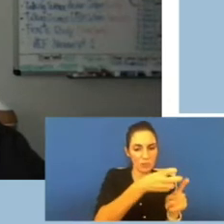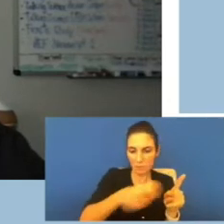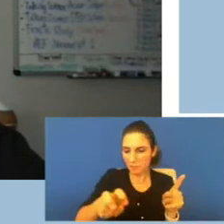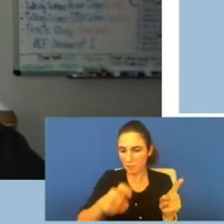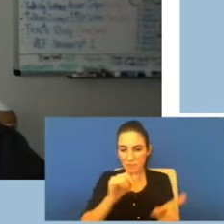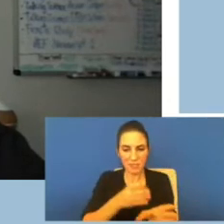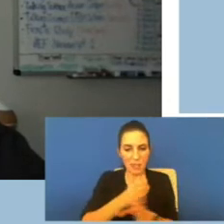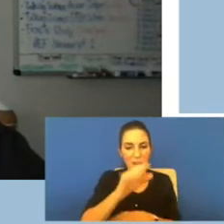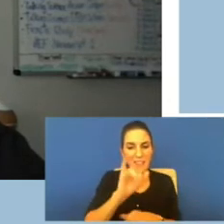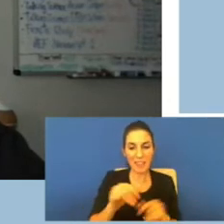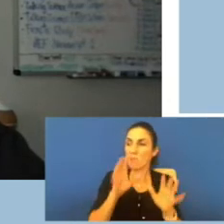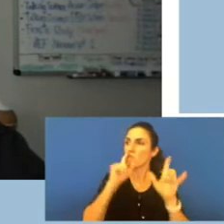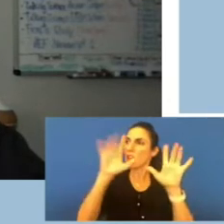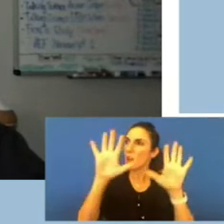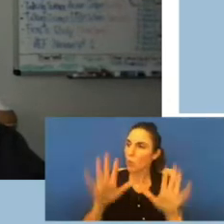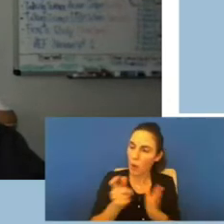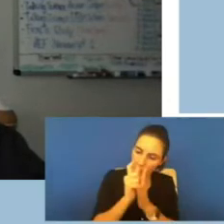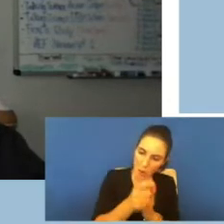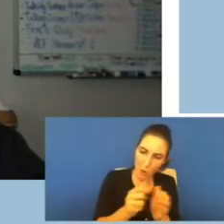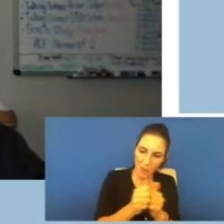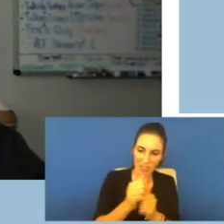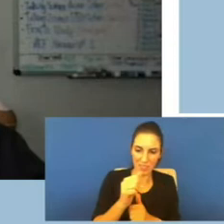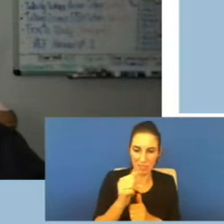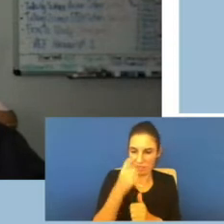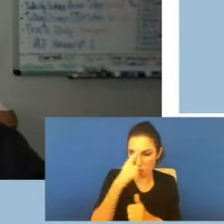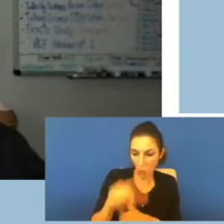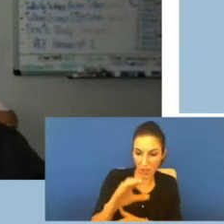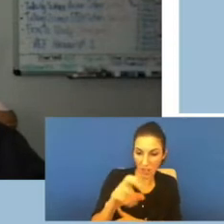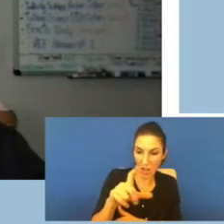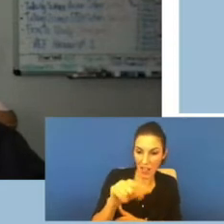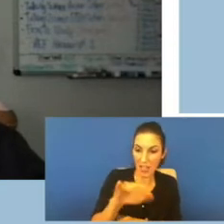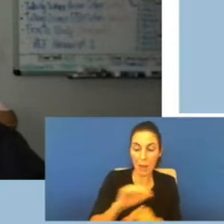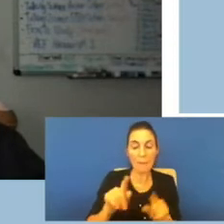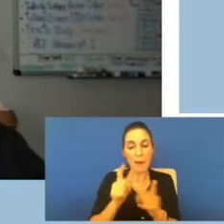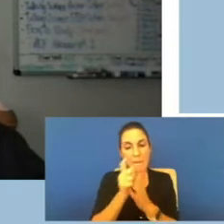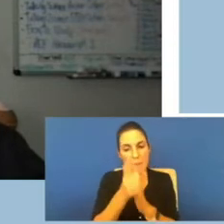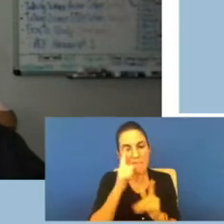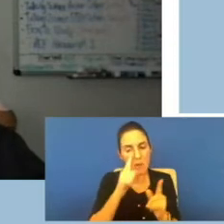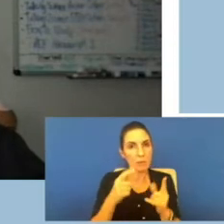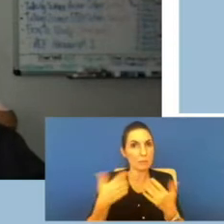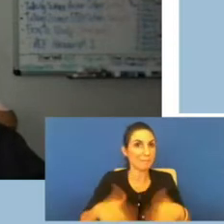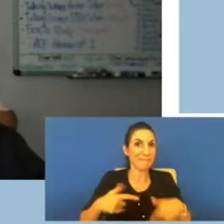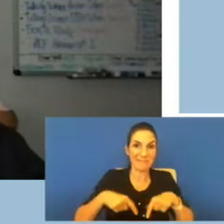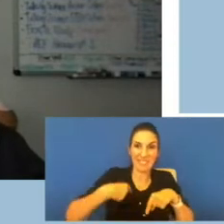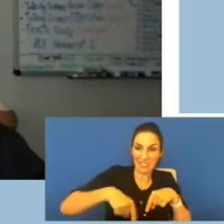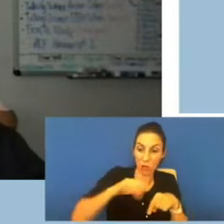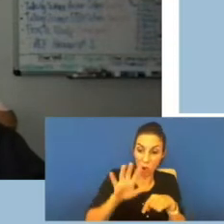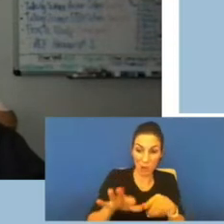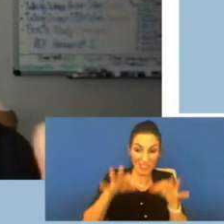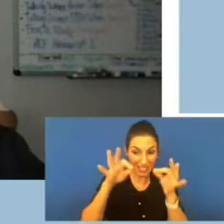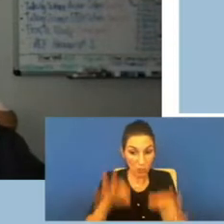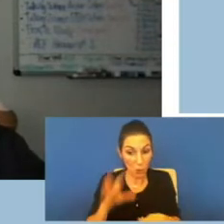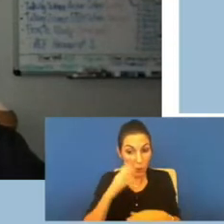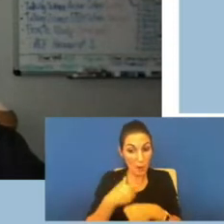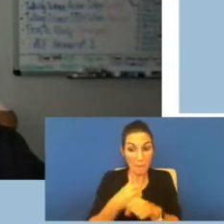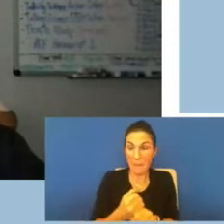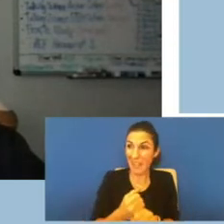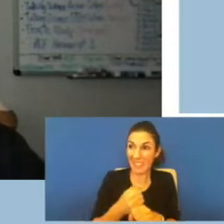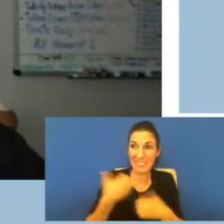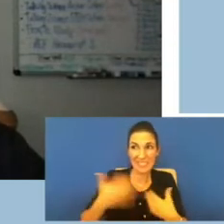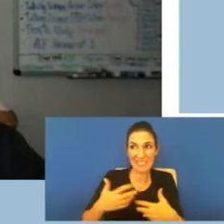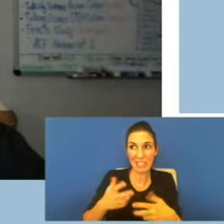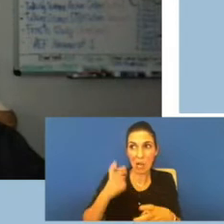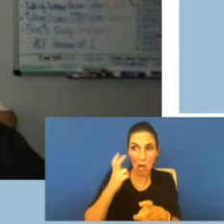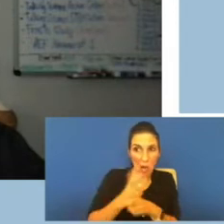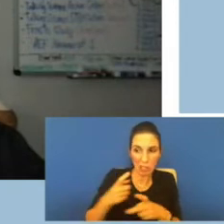for Carla, but also a moment of great anxiety. She understood that her decision would create significant tension between her and her